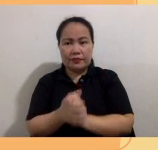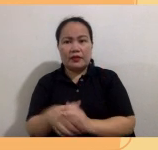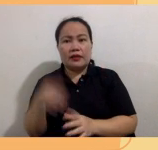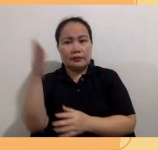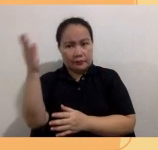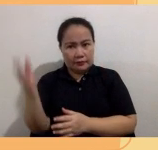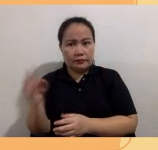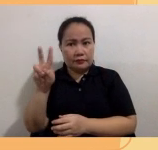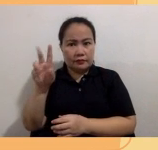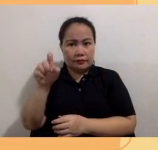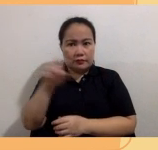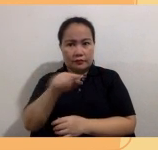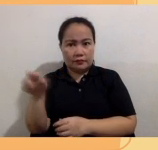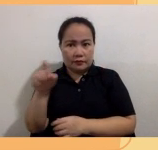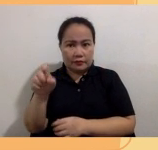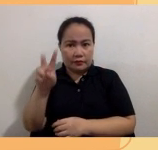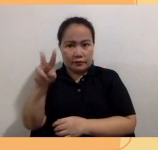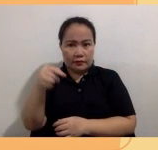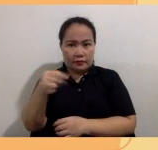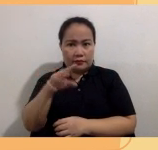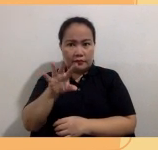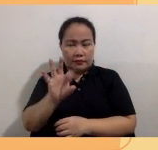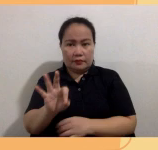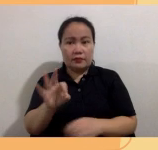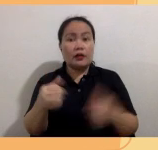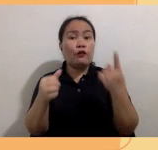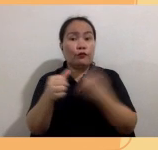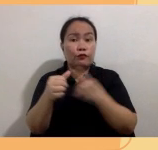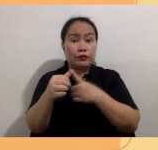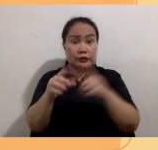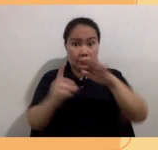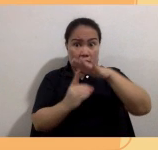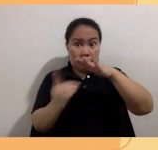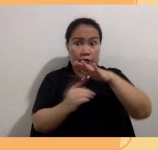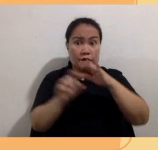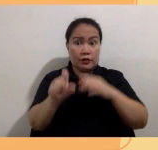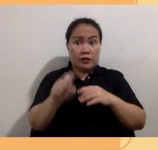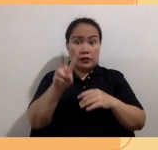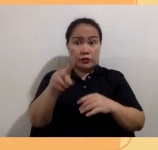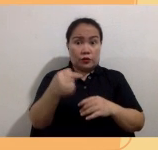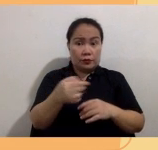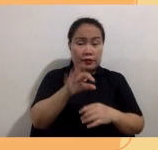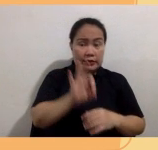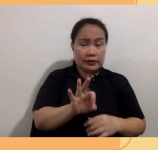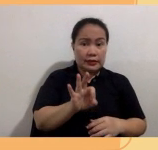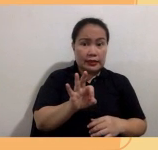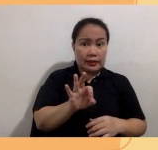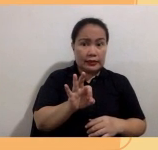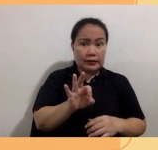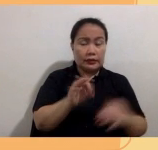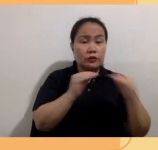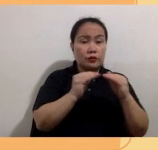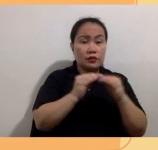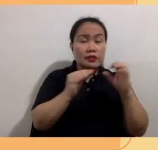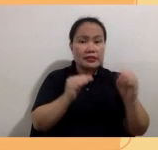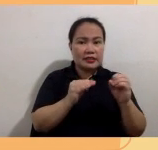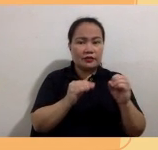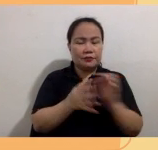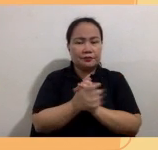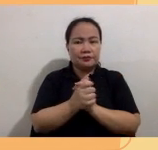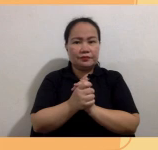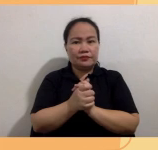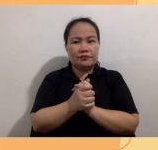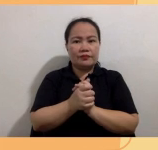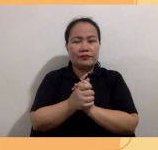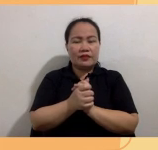here 2x all over x squared minus 9. So, first, equate the denominator to 0. So, copy your denominator.